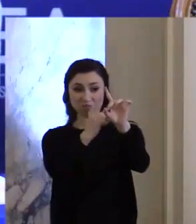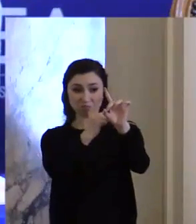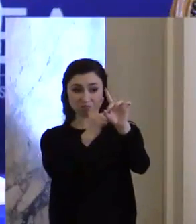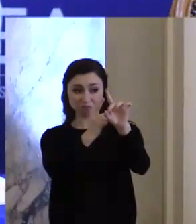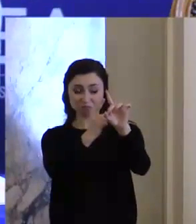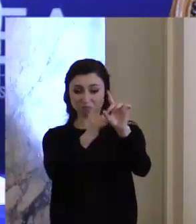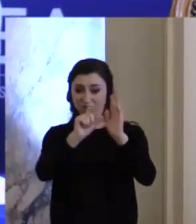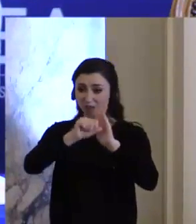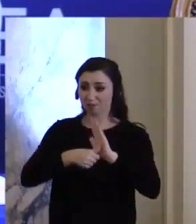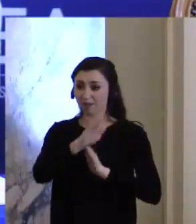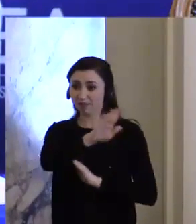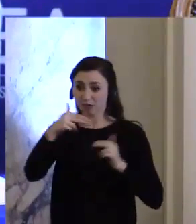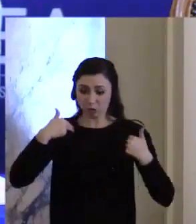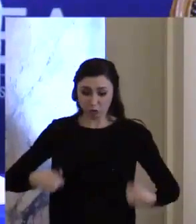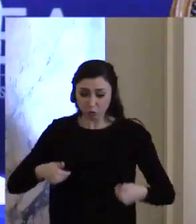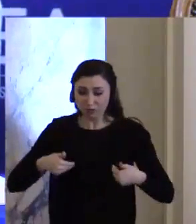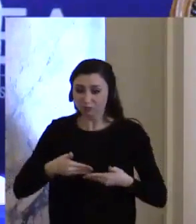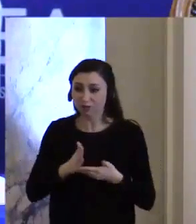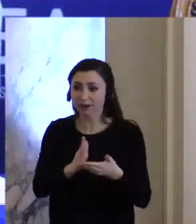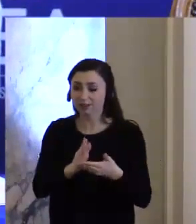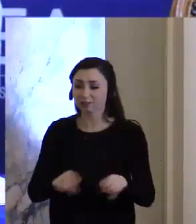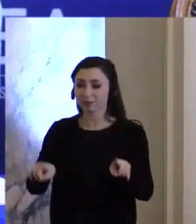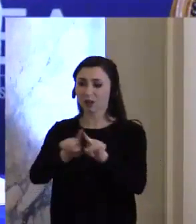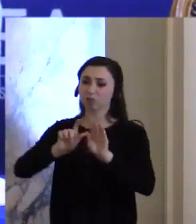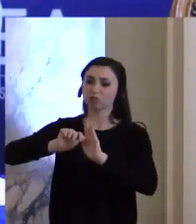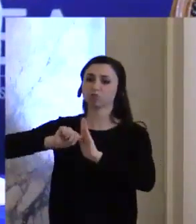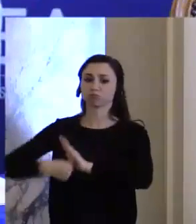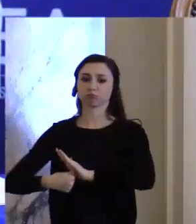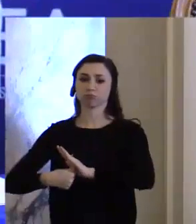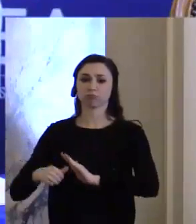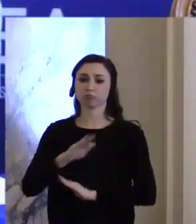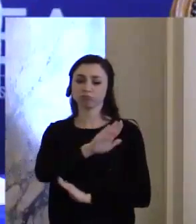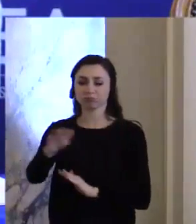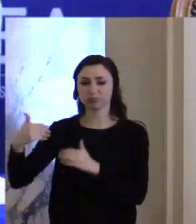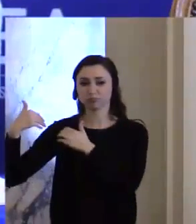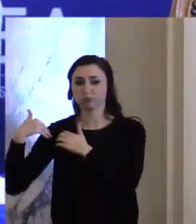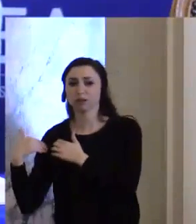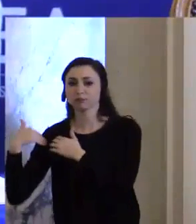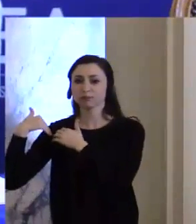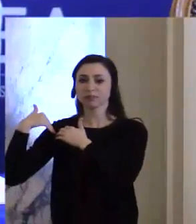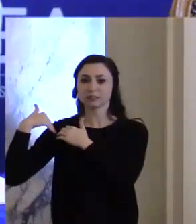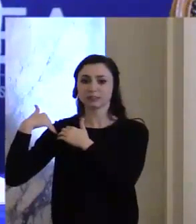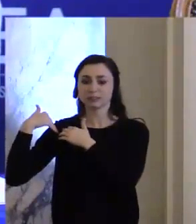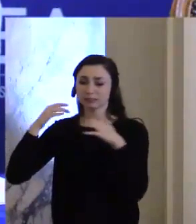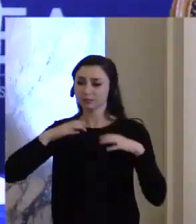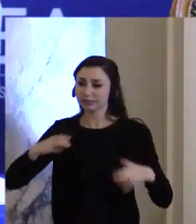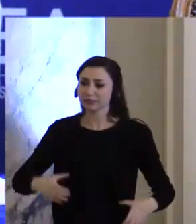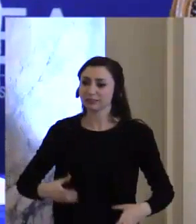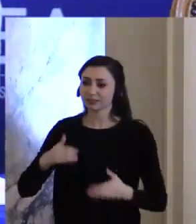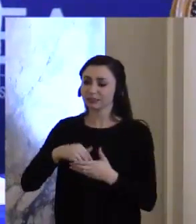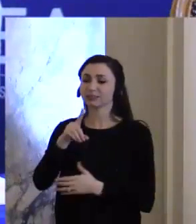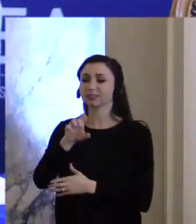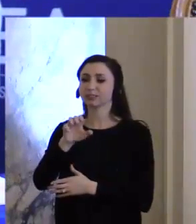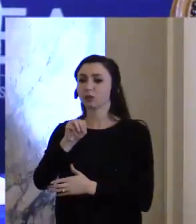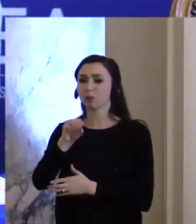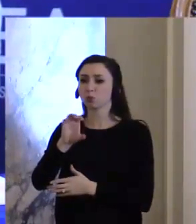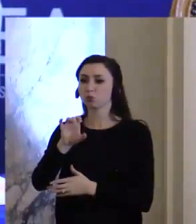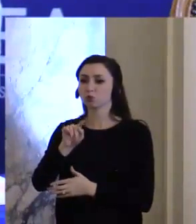their human rights, but also emphasize the responsibilities of citizens in a democratic